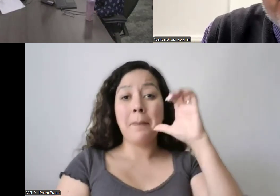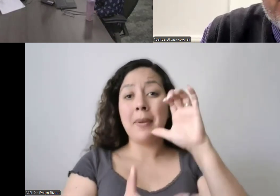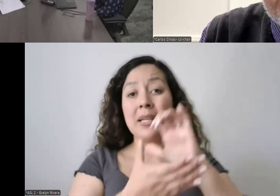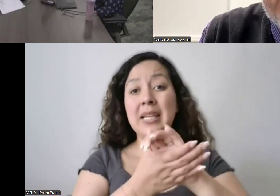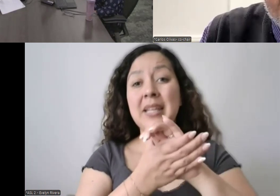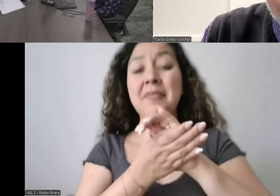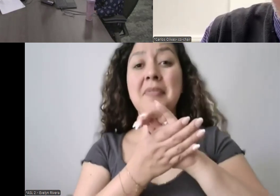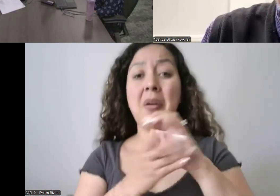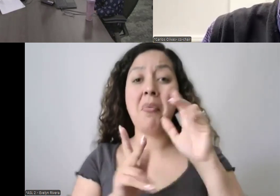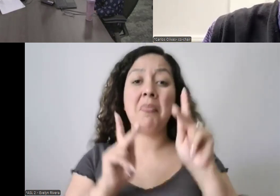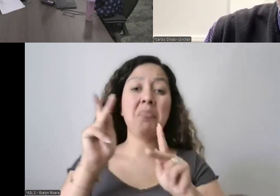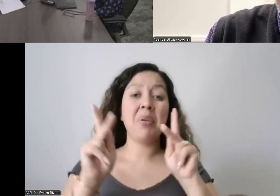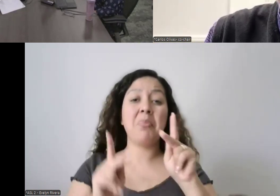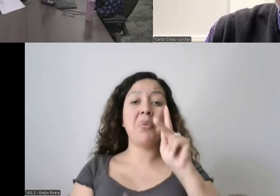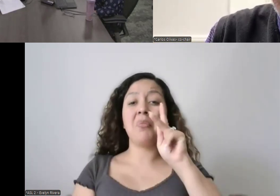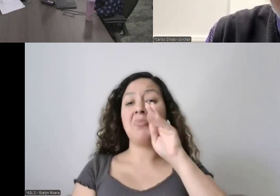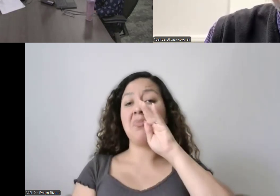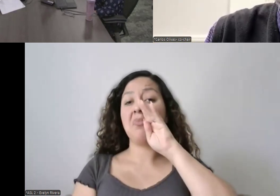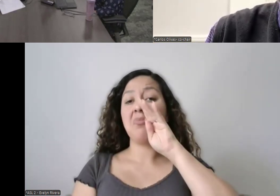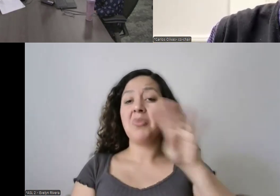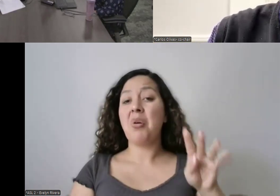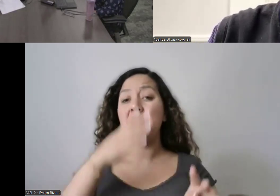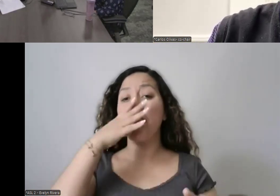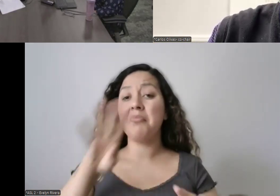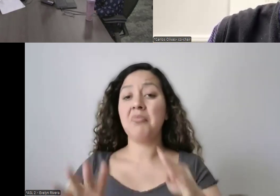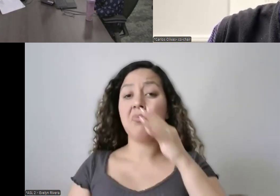ears because no one's really